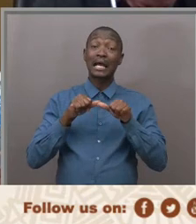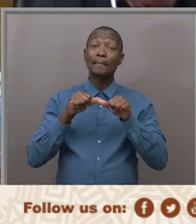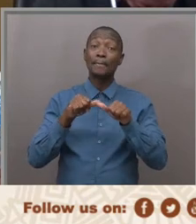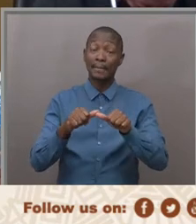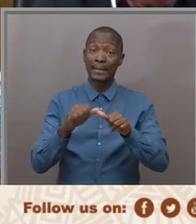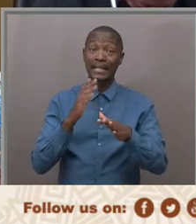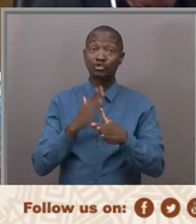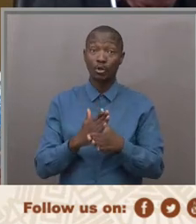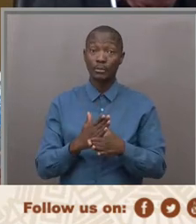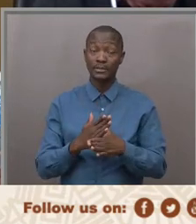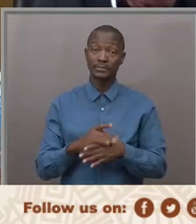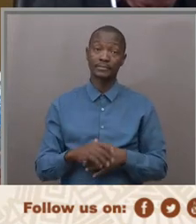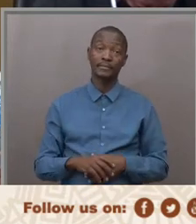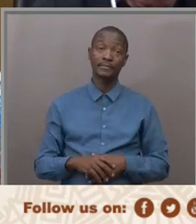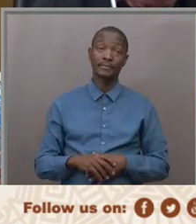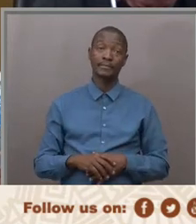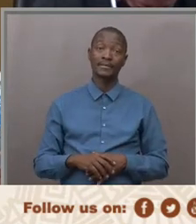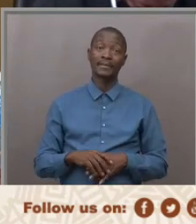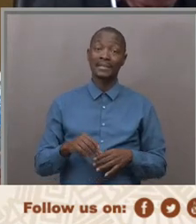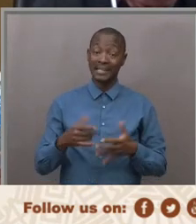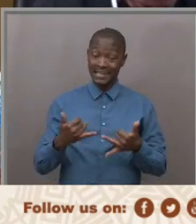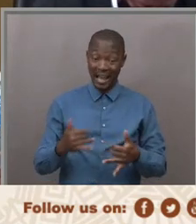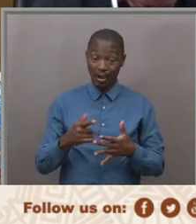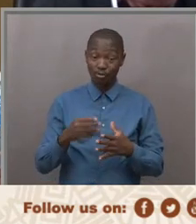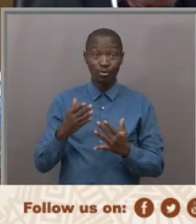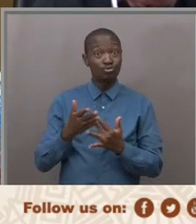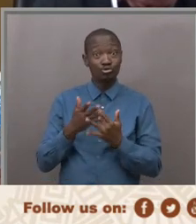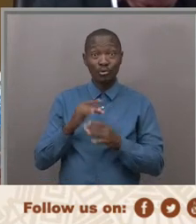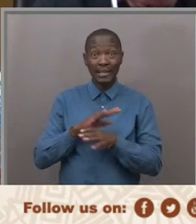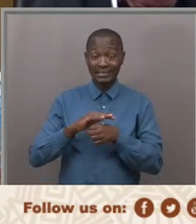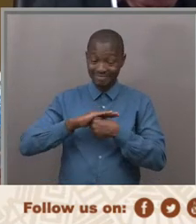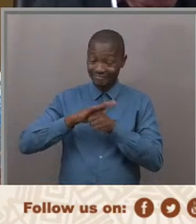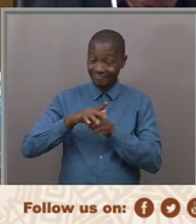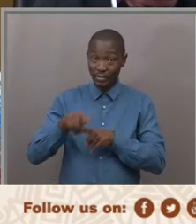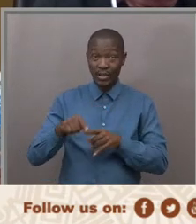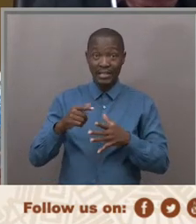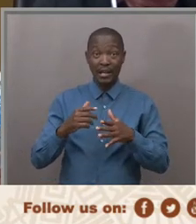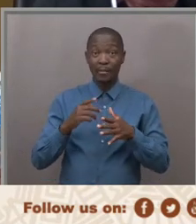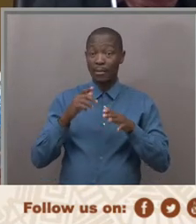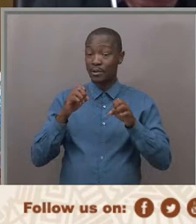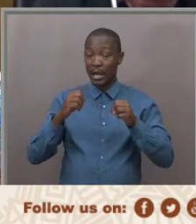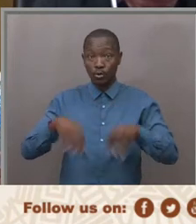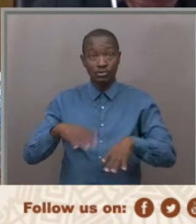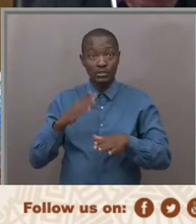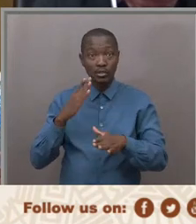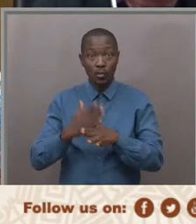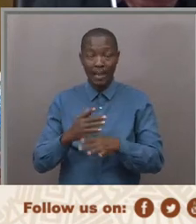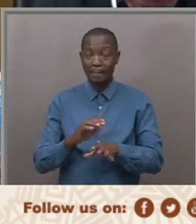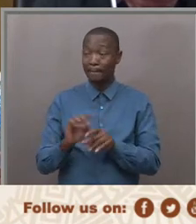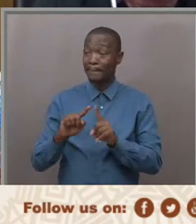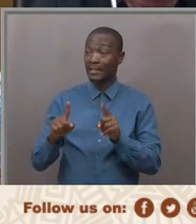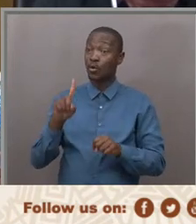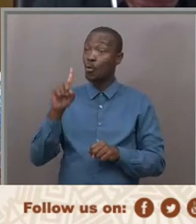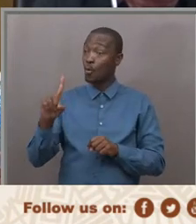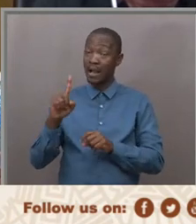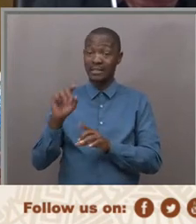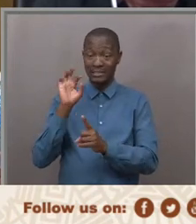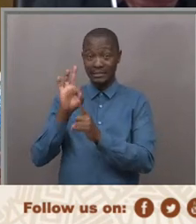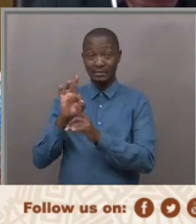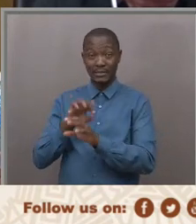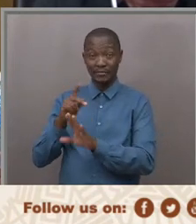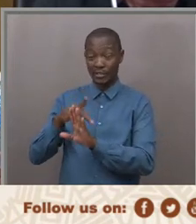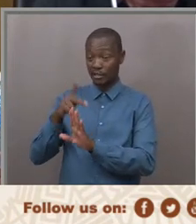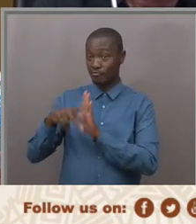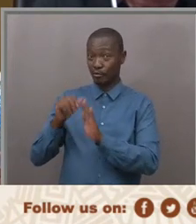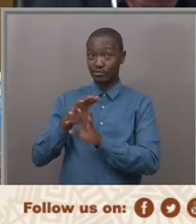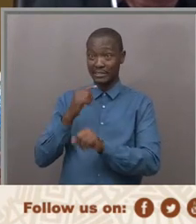jobs. In the midst of COVID-19, when jobs are being lost, one specific project that tells a story